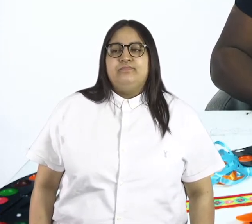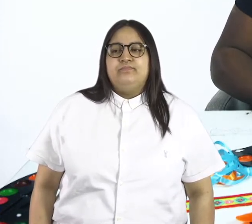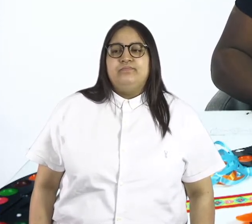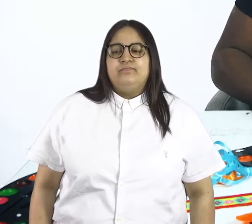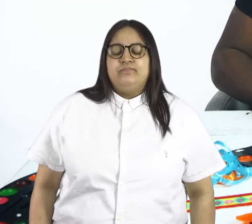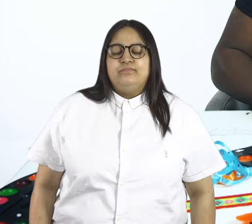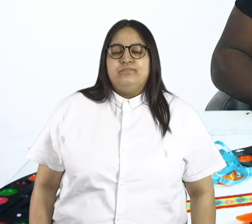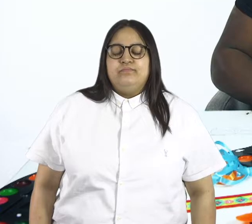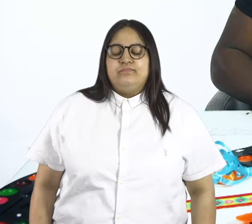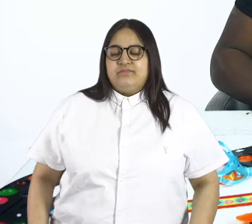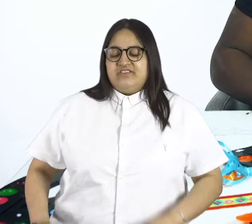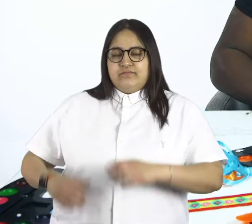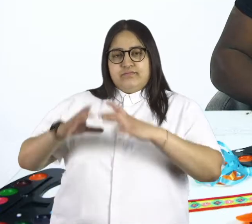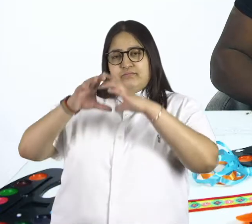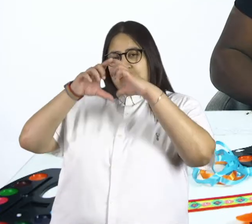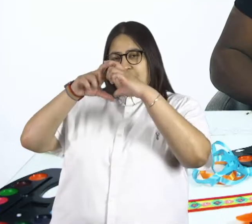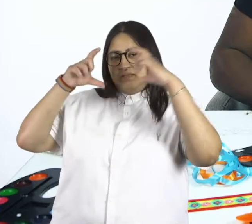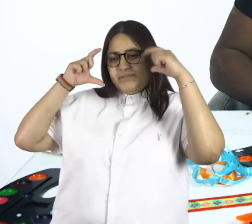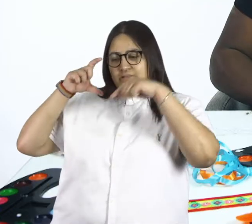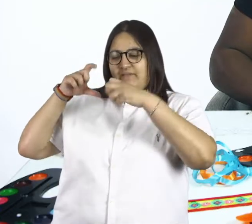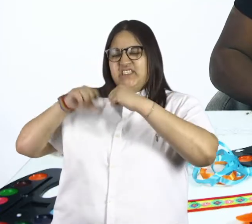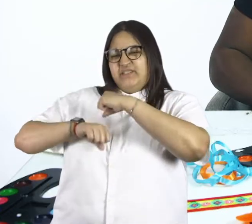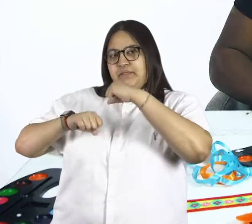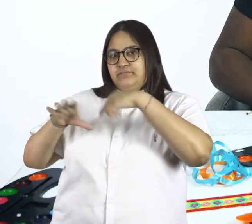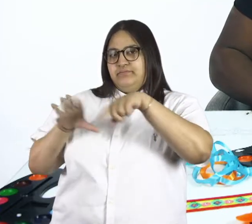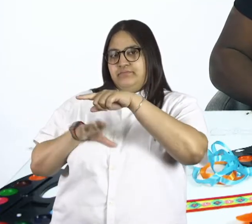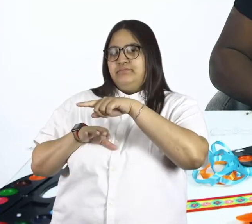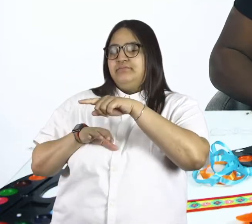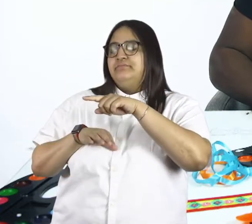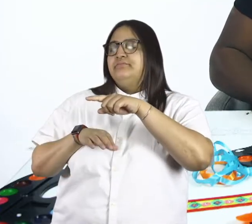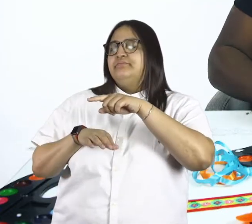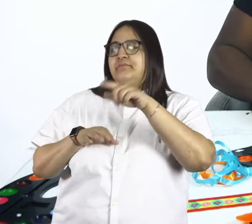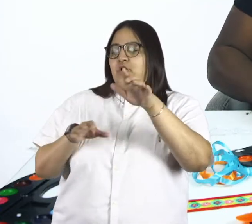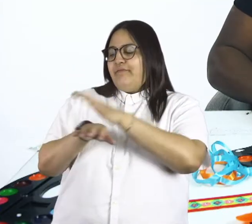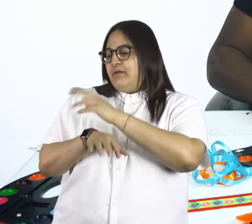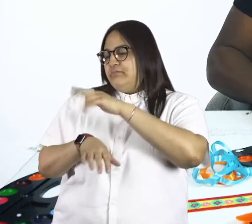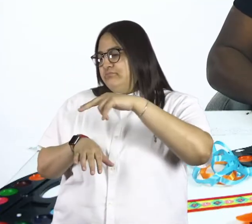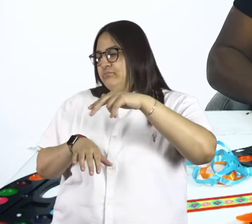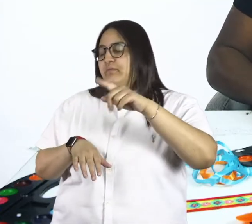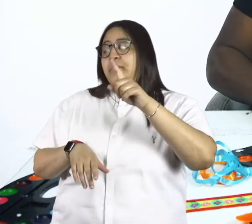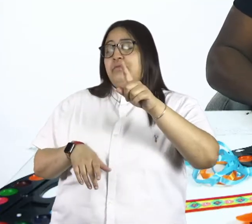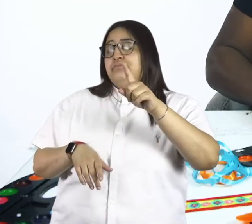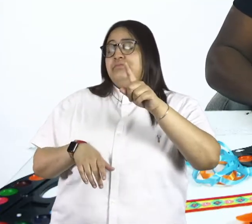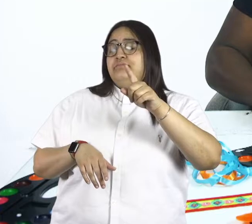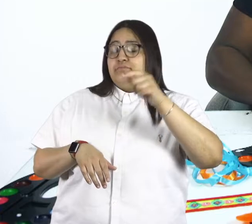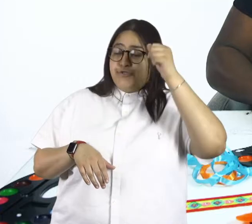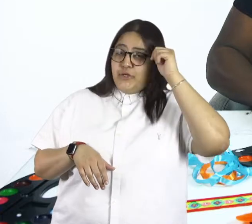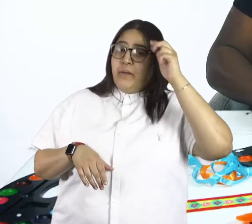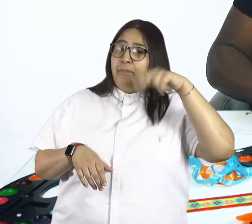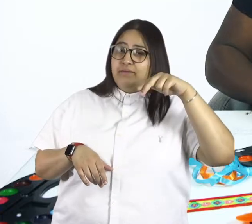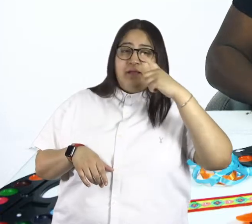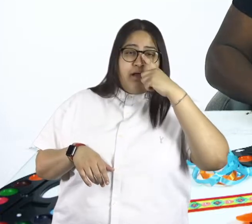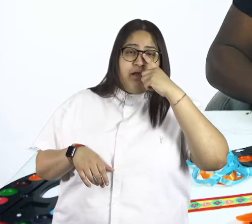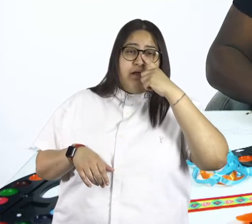all your spaces. Now paint can be messy, so be as careful as you can. Don't worry if